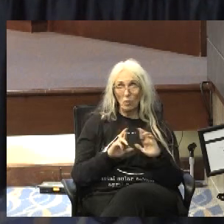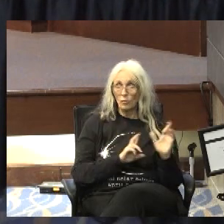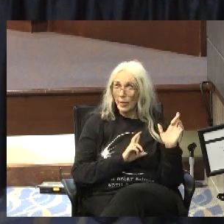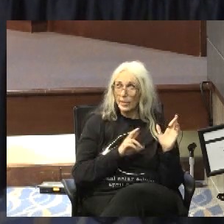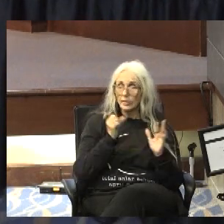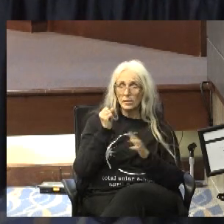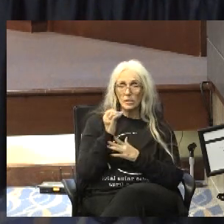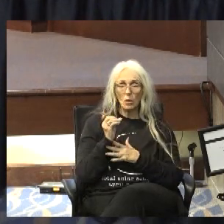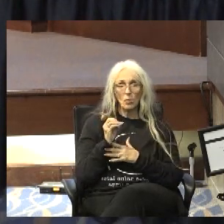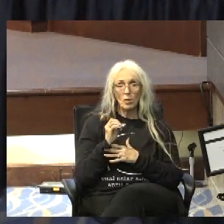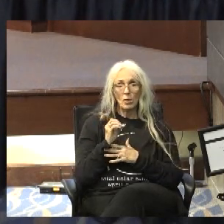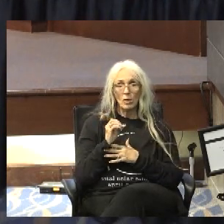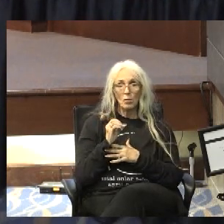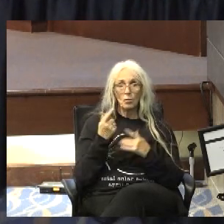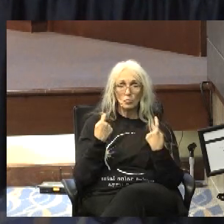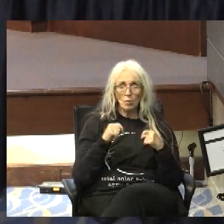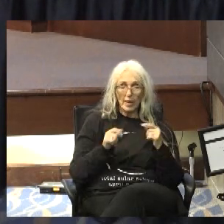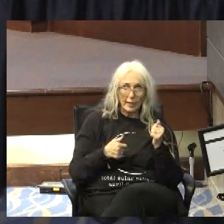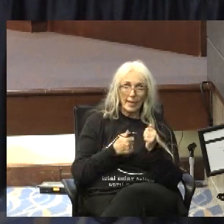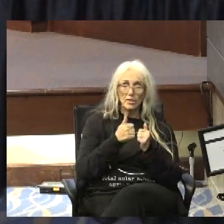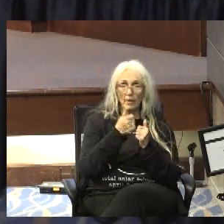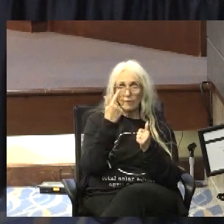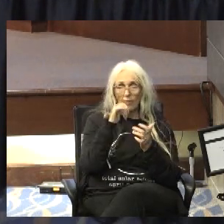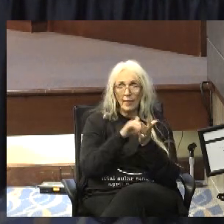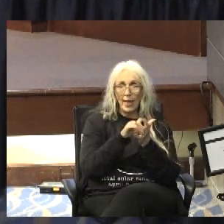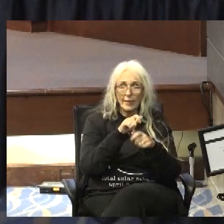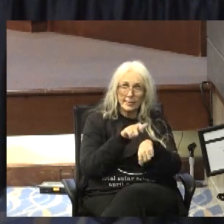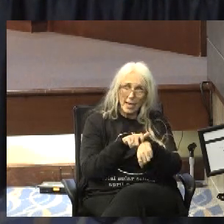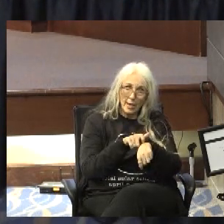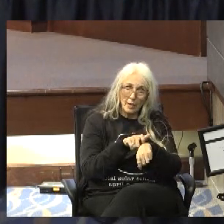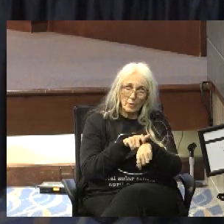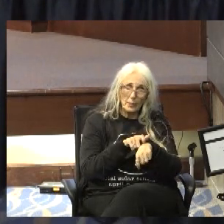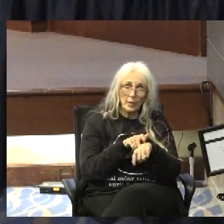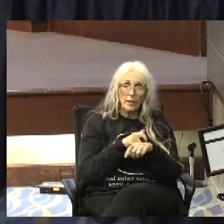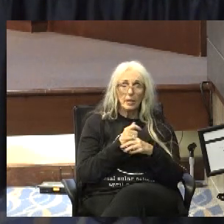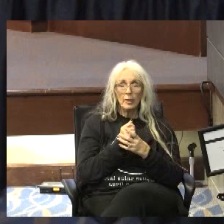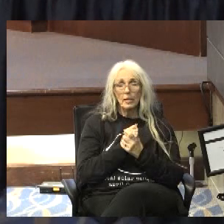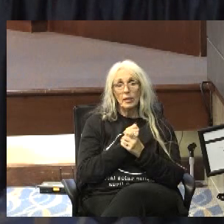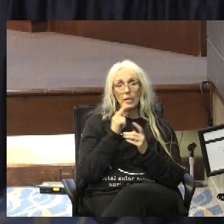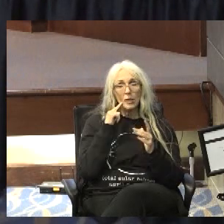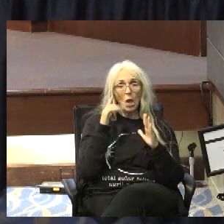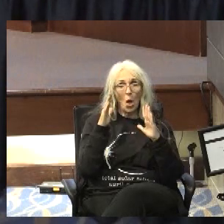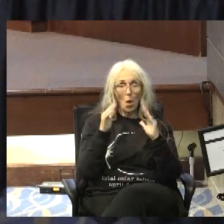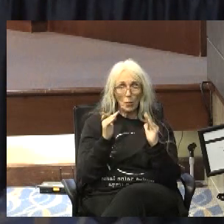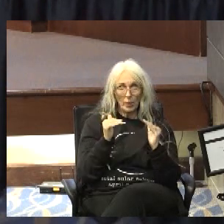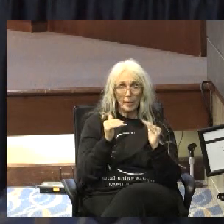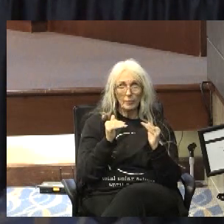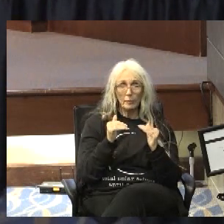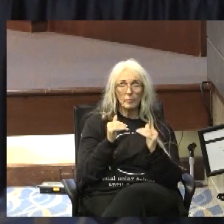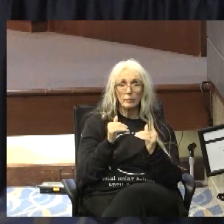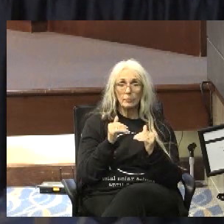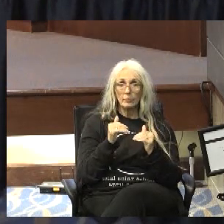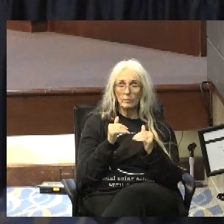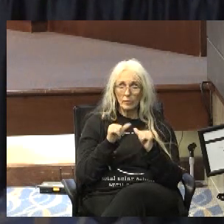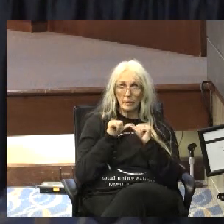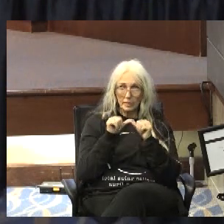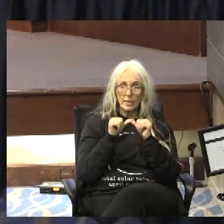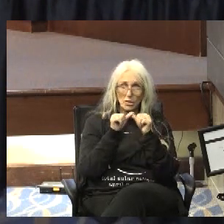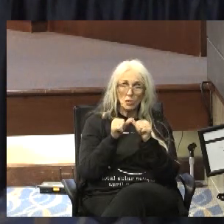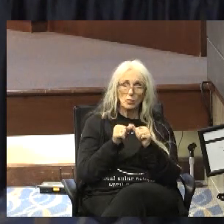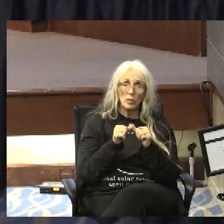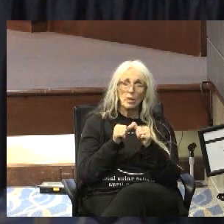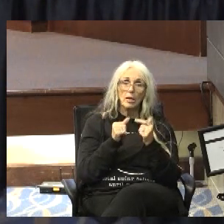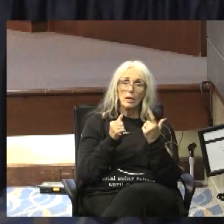so we're trying to make up for that time and be able to still hopefully be in a position to move forward by